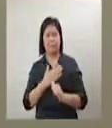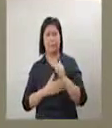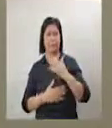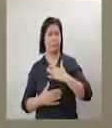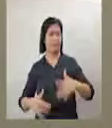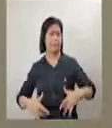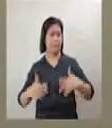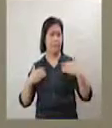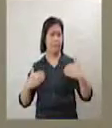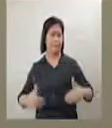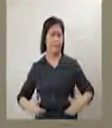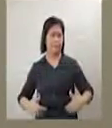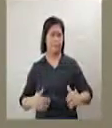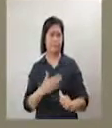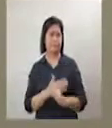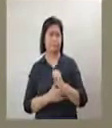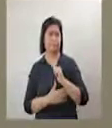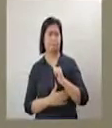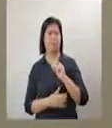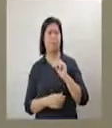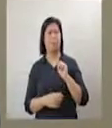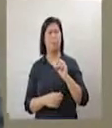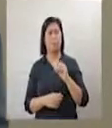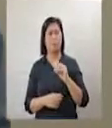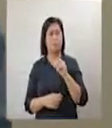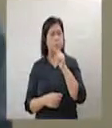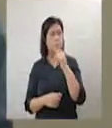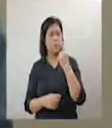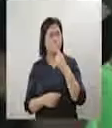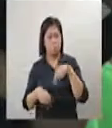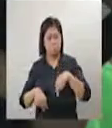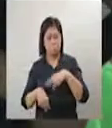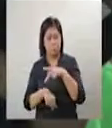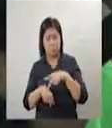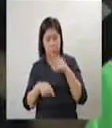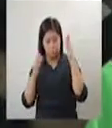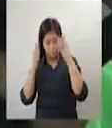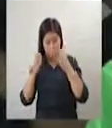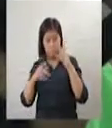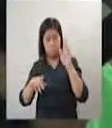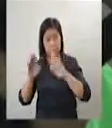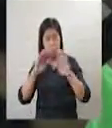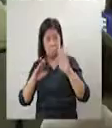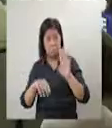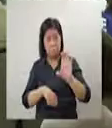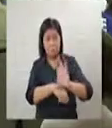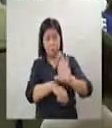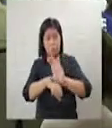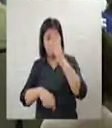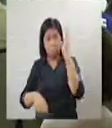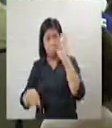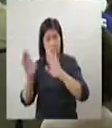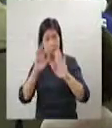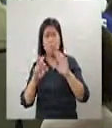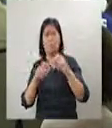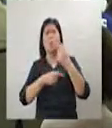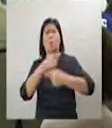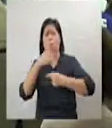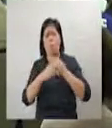just a local or parochial concern, but it's also a global concern. For me, I think we have to restore